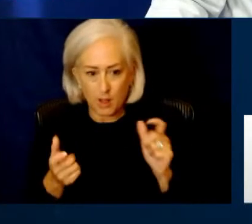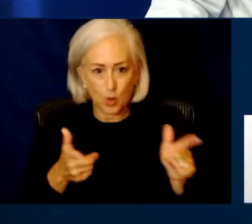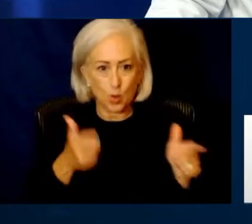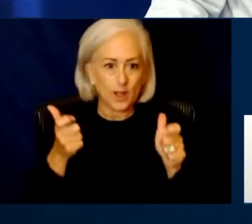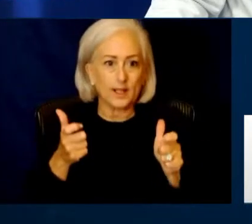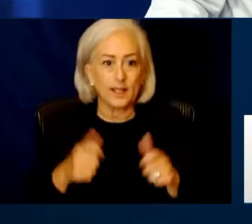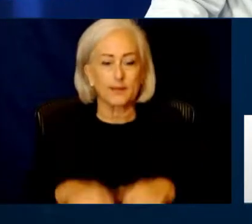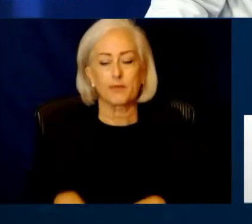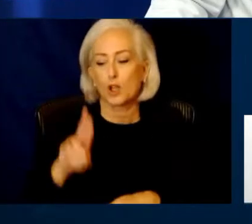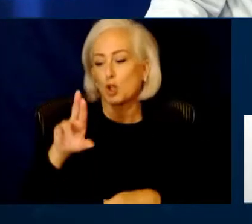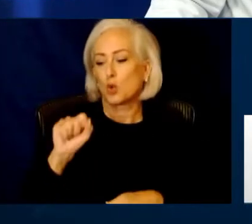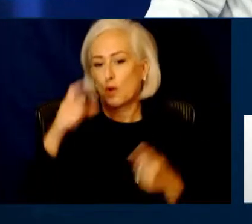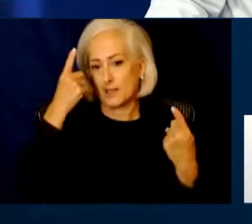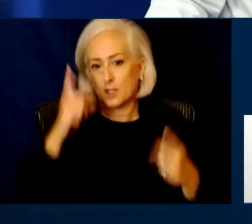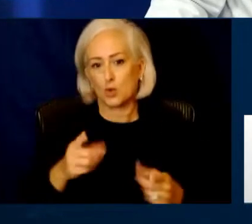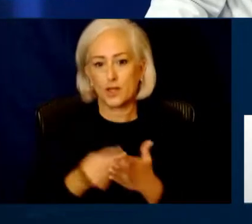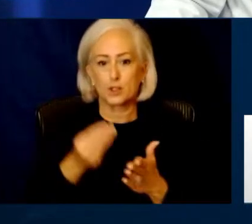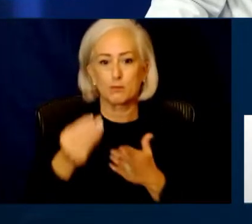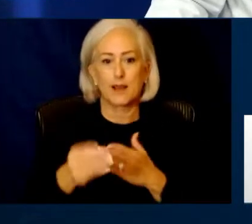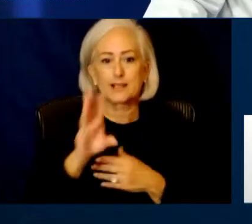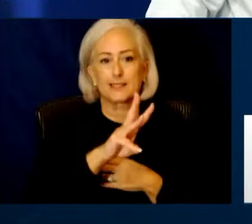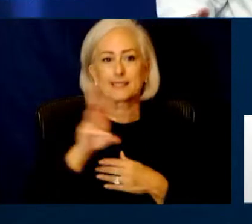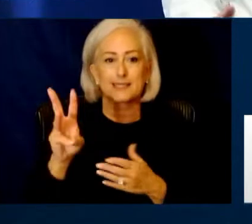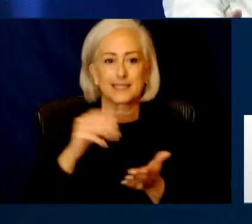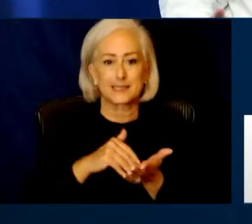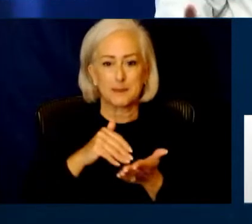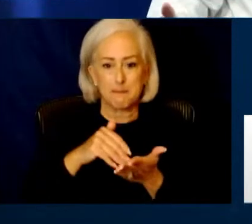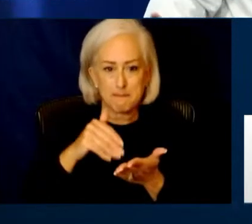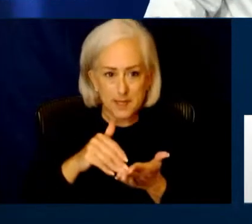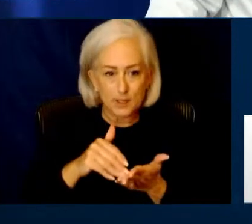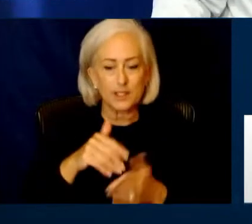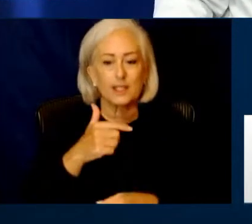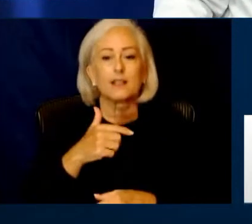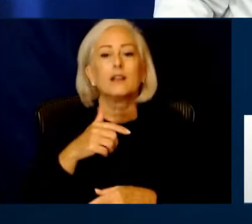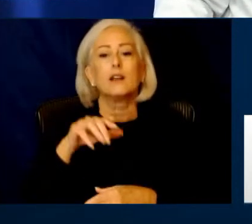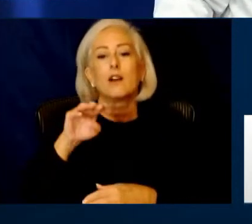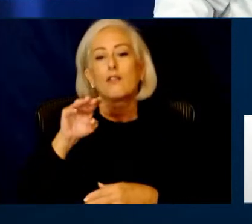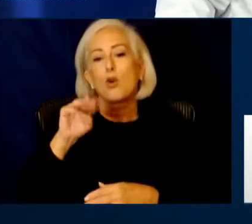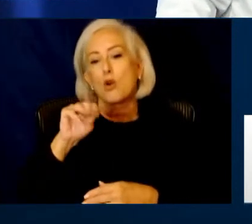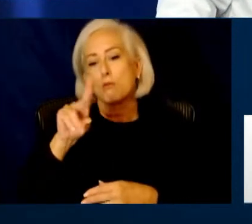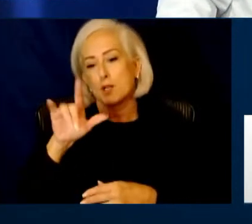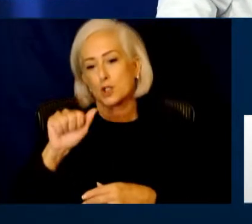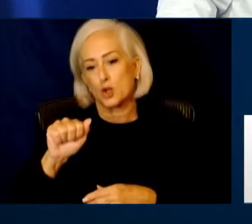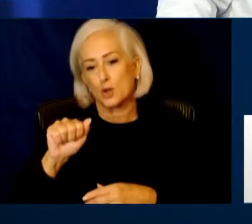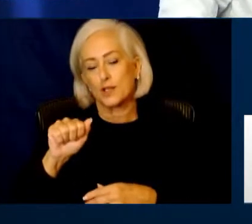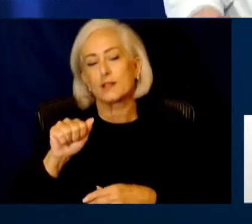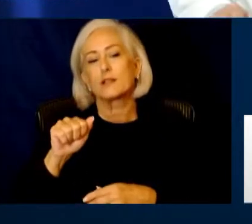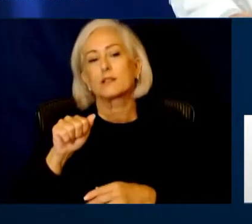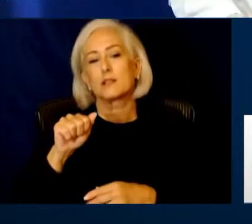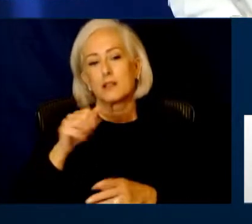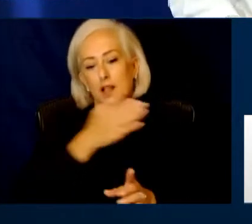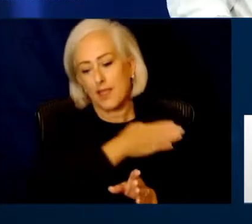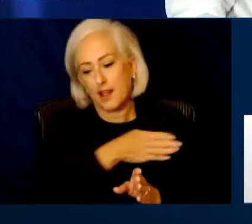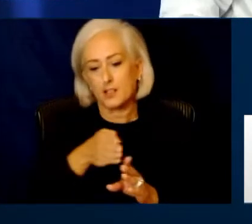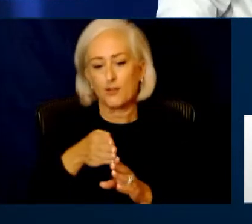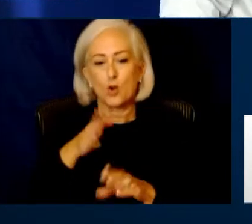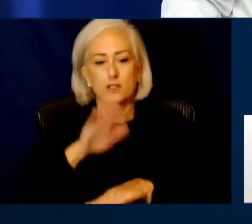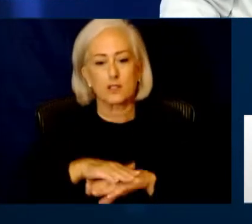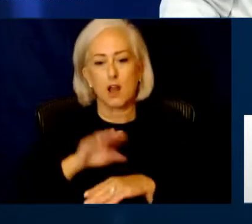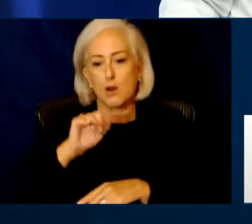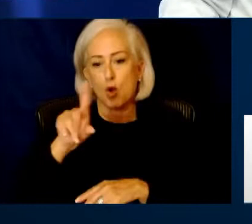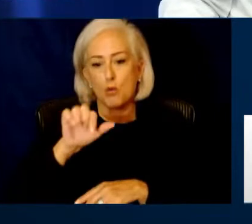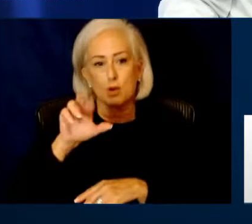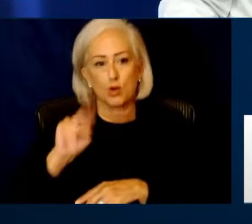66 million doses of Moderna's vaccine that targets the Omicron, about a $1.7 billion deal. And I think they actually purchased more